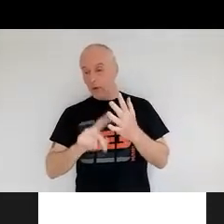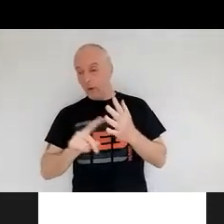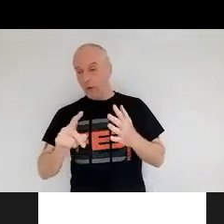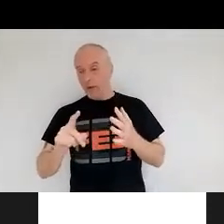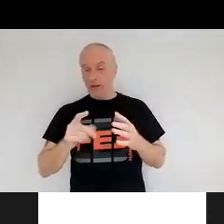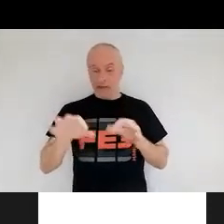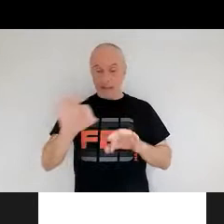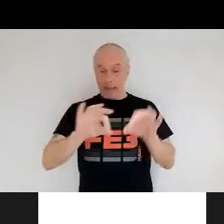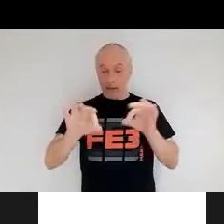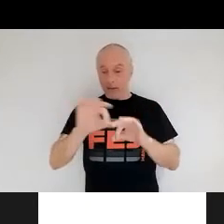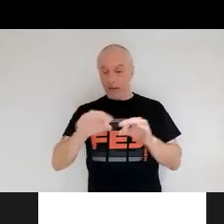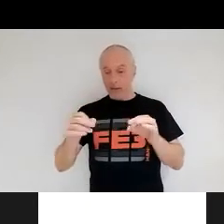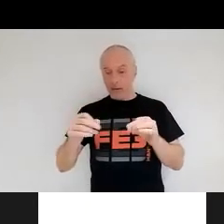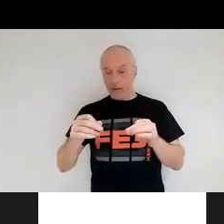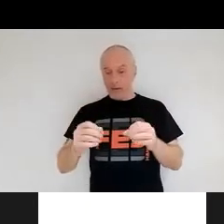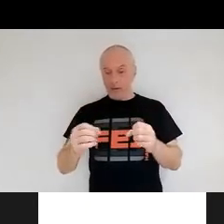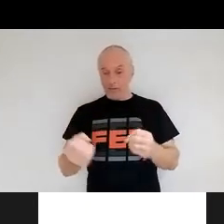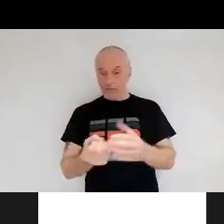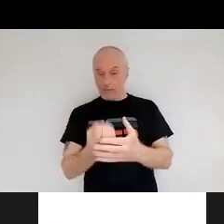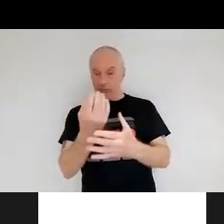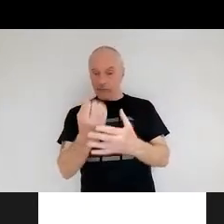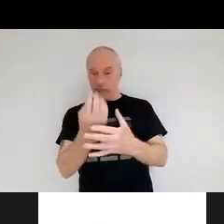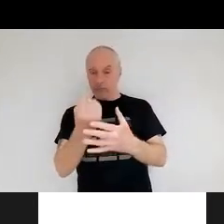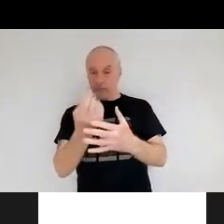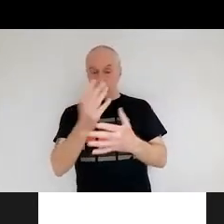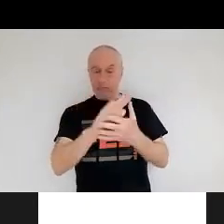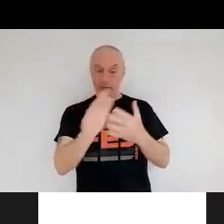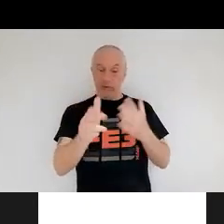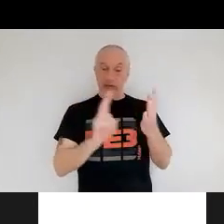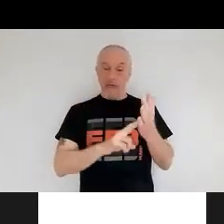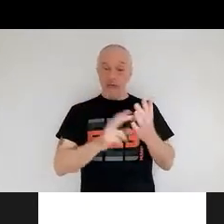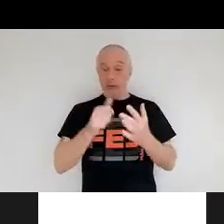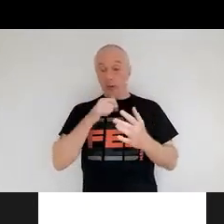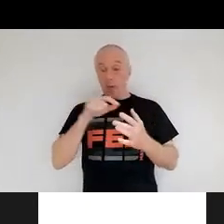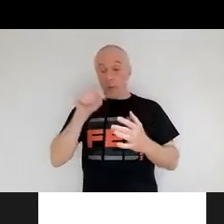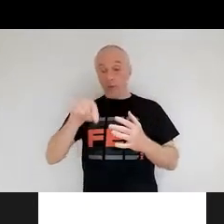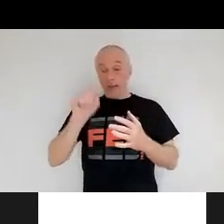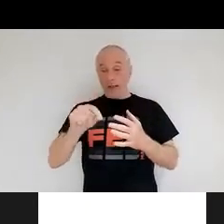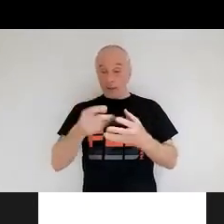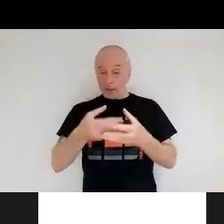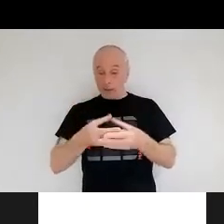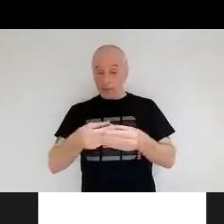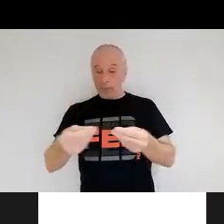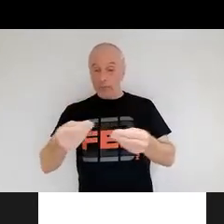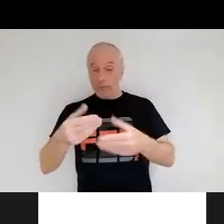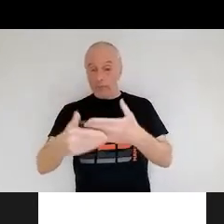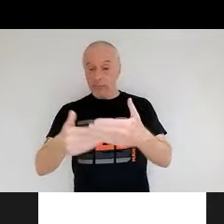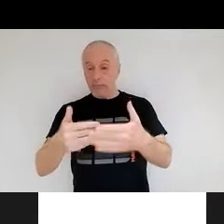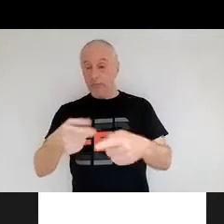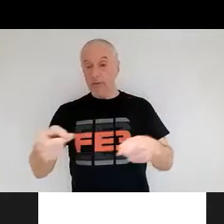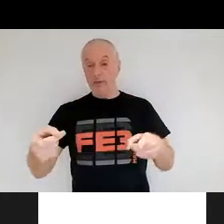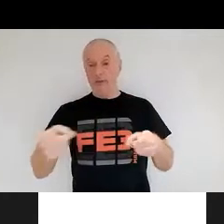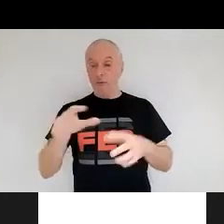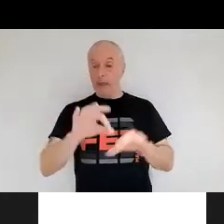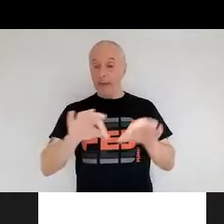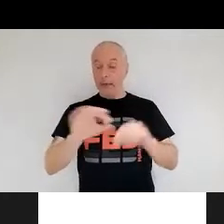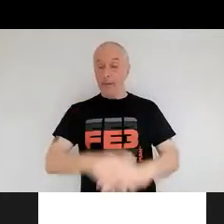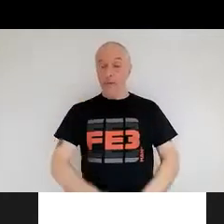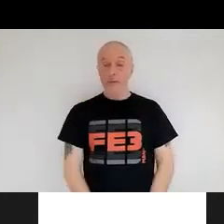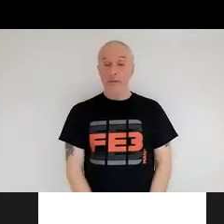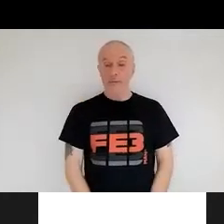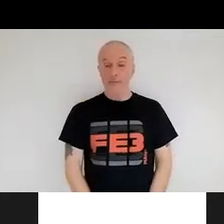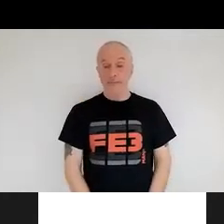chemical context that hydrogen has any relevance. No one uses hydrogen to any great extent